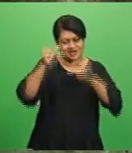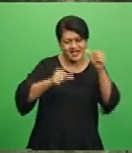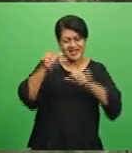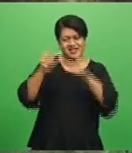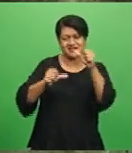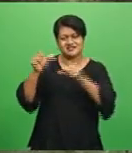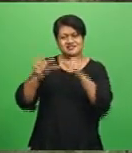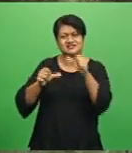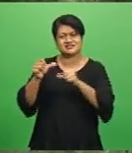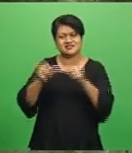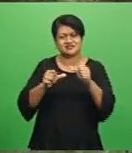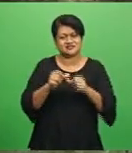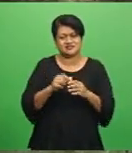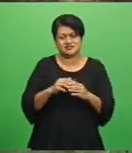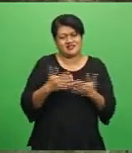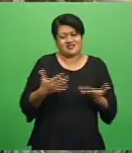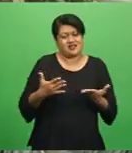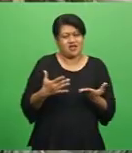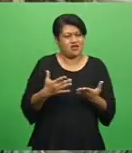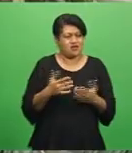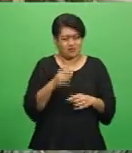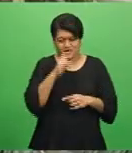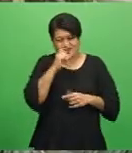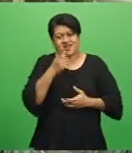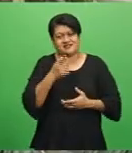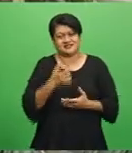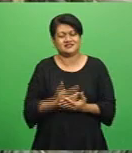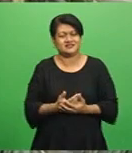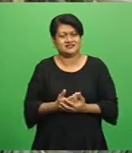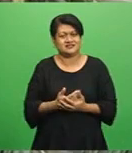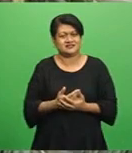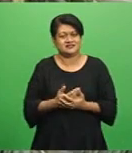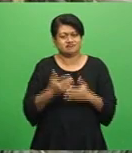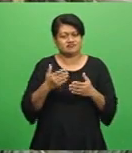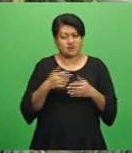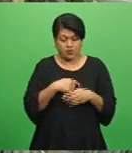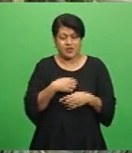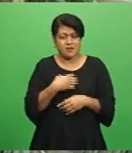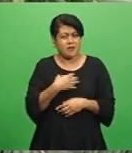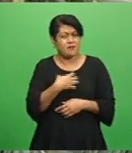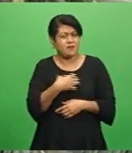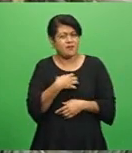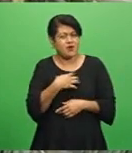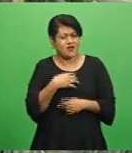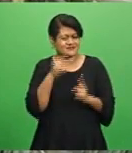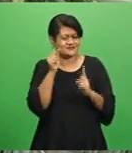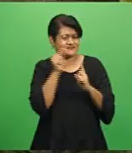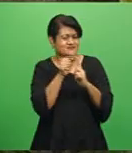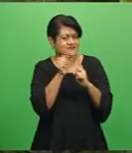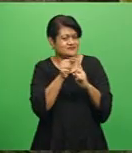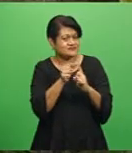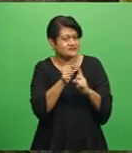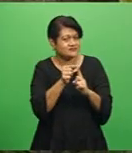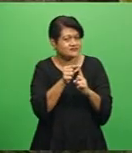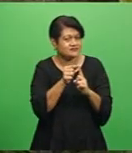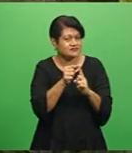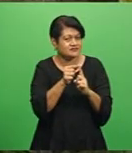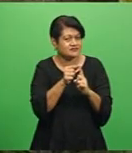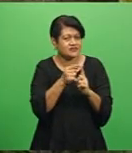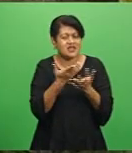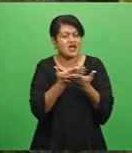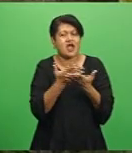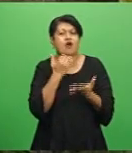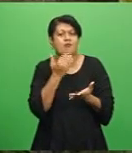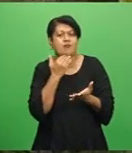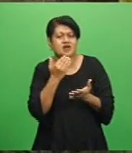be prudent to give any sort of specific figure regarding that, but we'll get more specifics regarding the actual cost of rebuild,